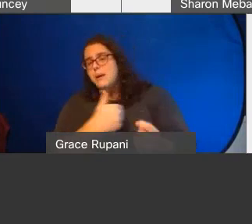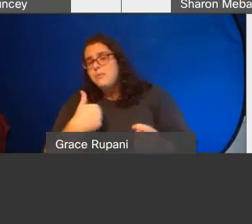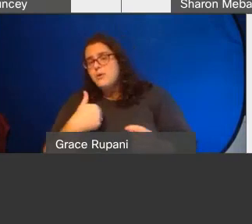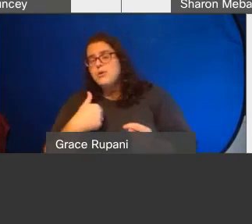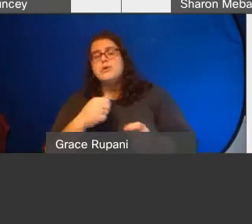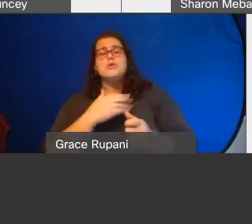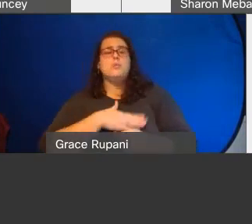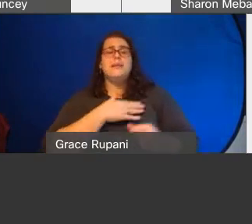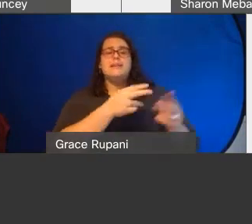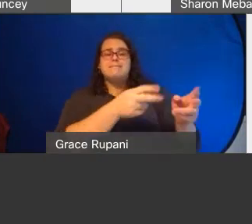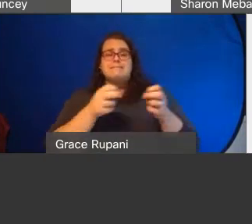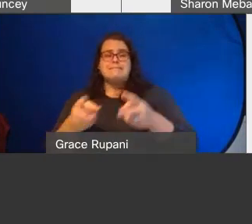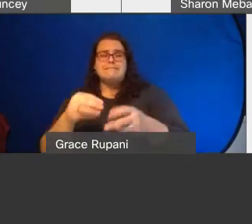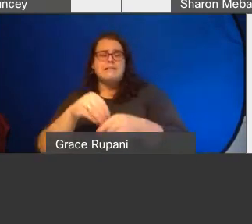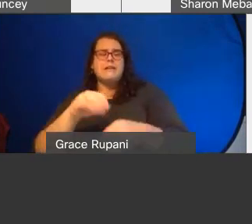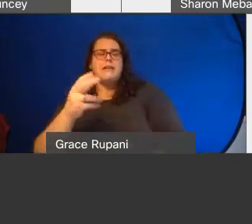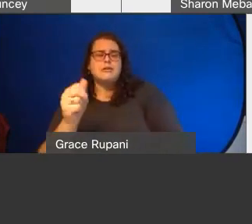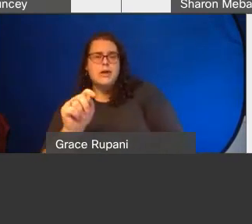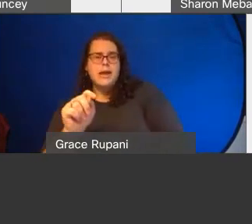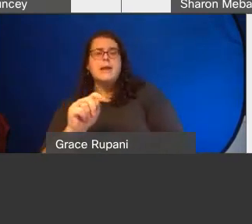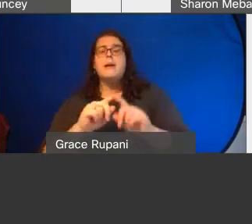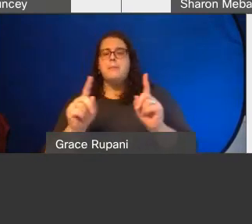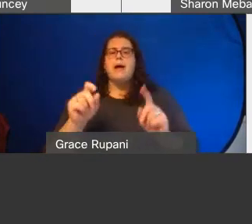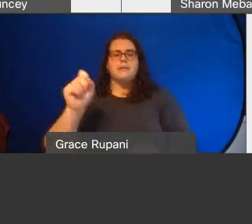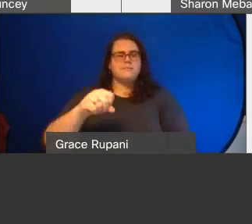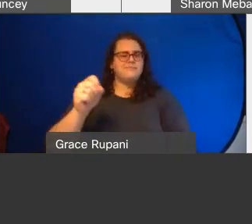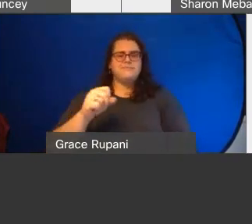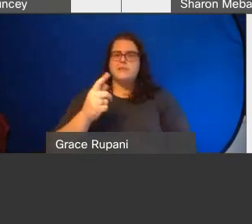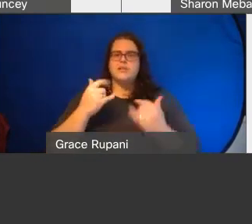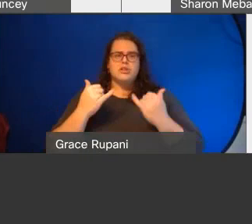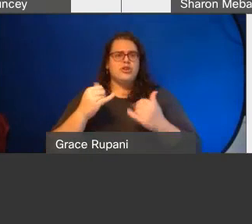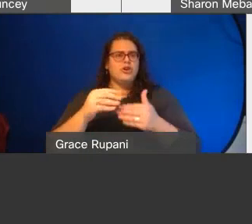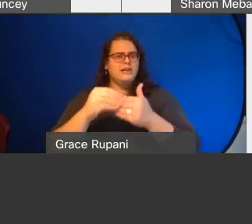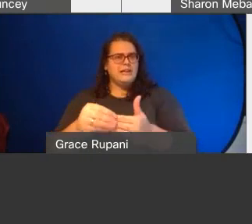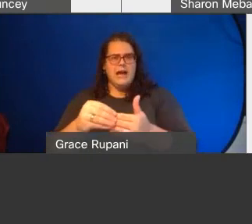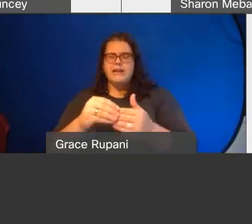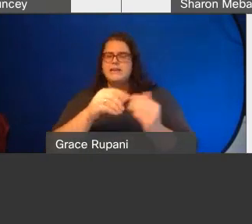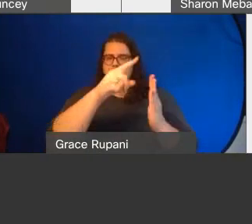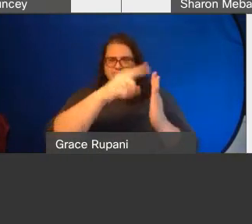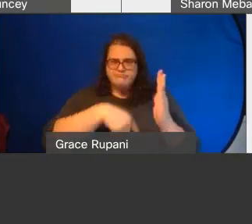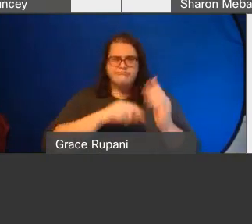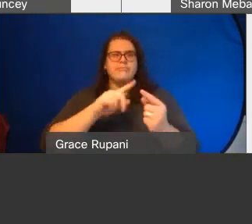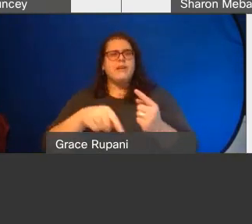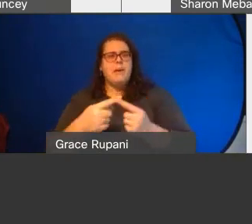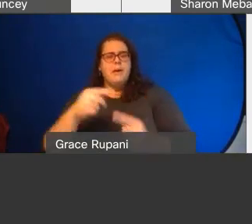chat box, that would be great. But yes, all of the guidances on testing and PPE are